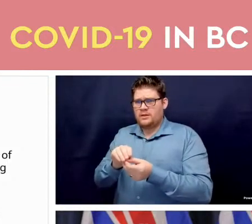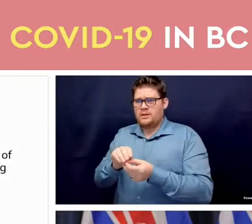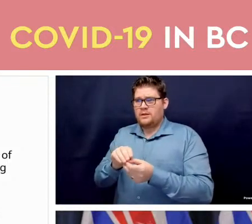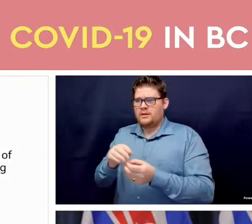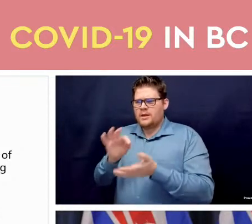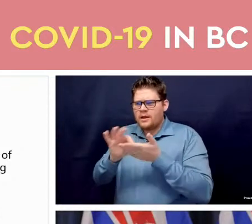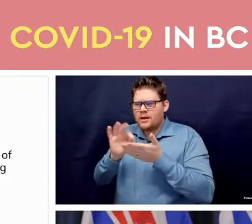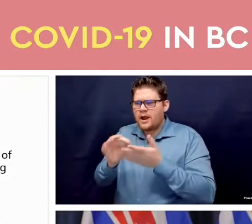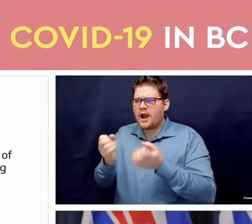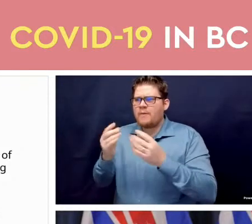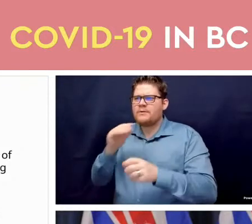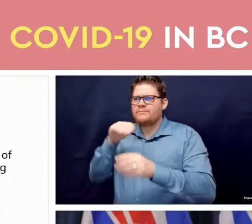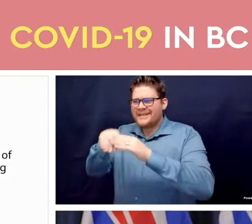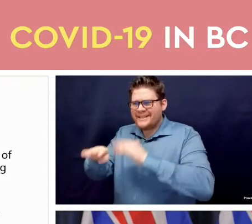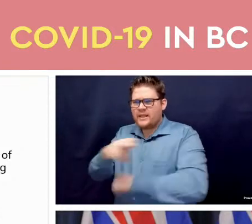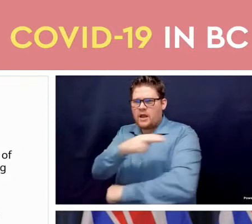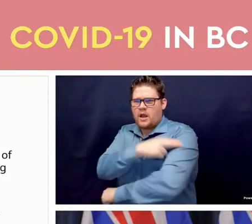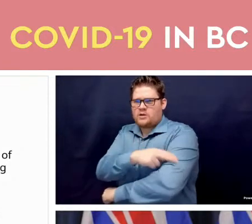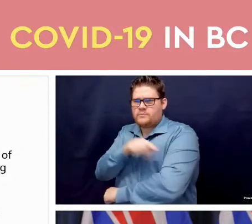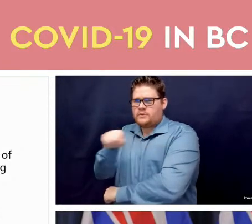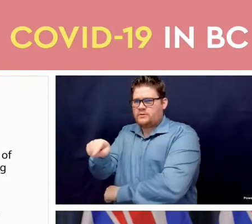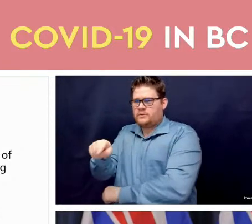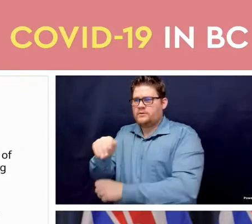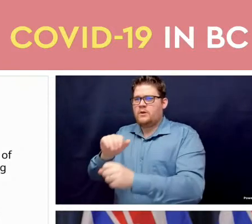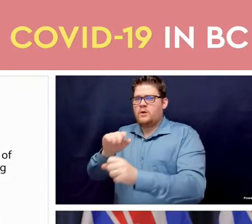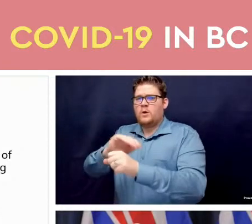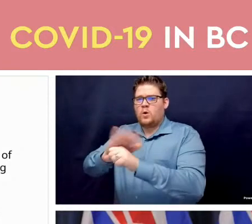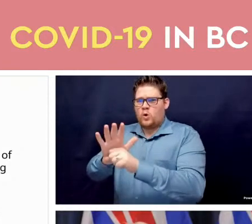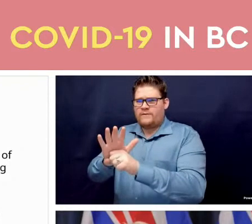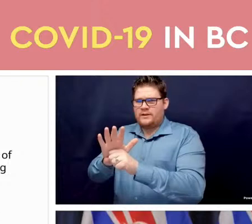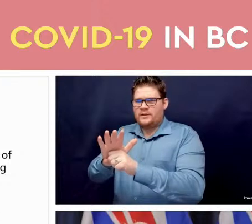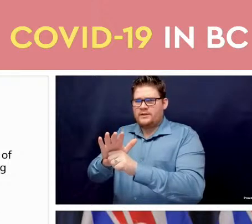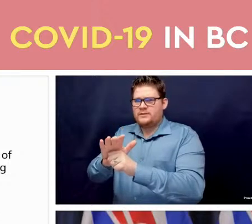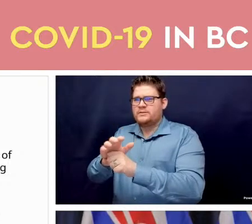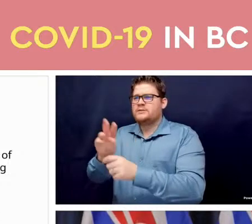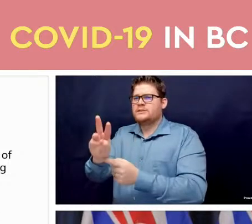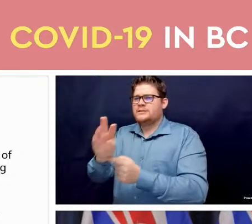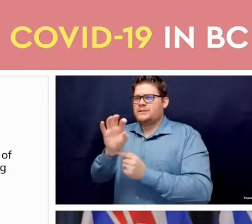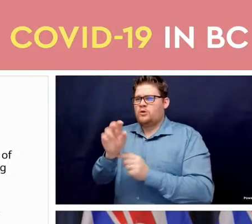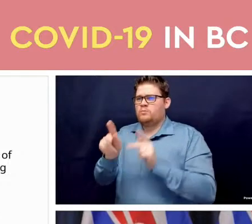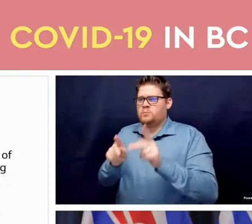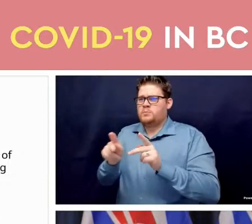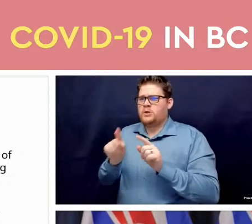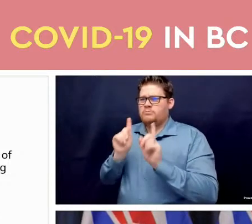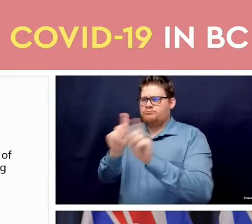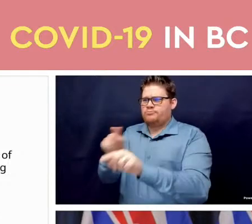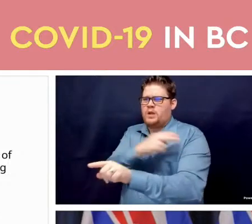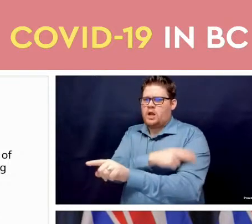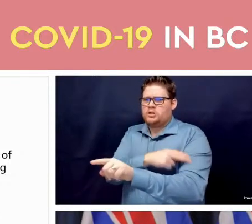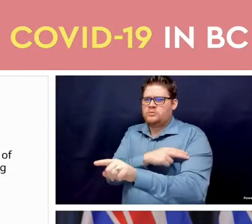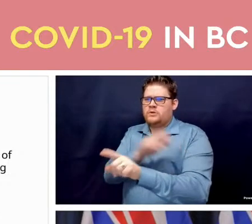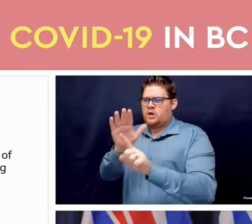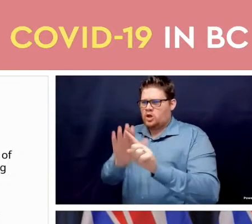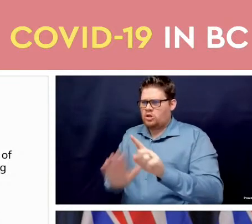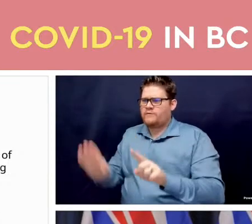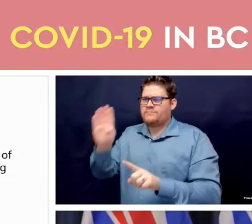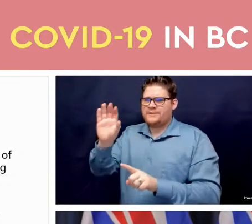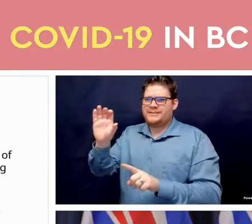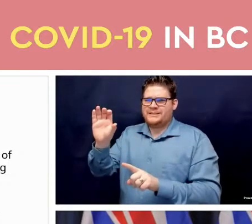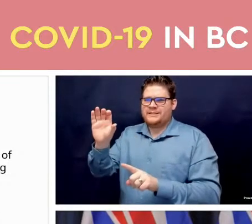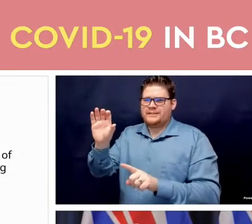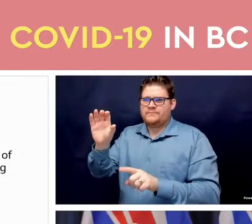it includes people related because of COVID. It includes people who are incidentally found to have